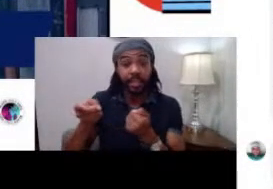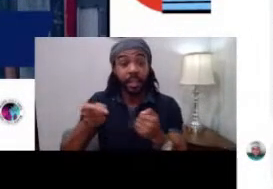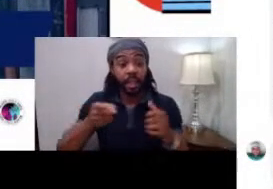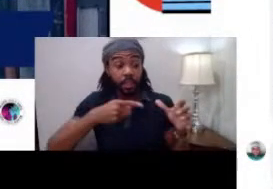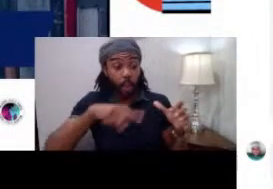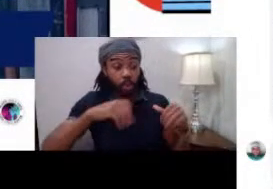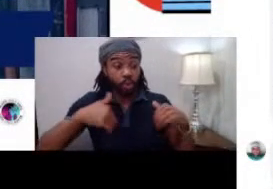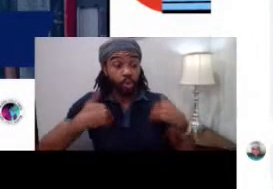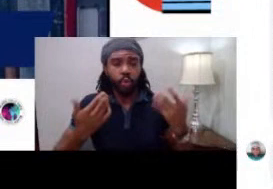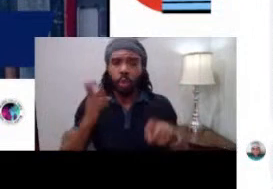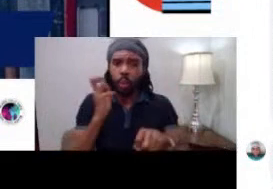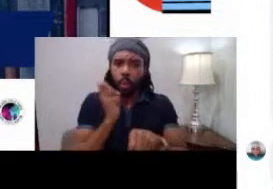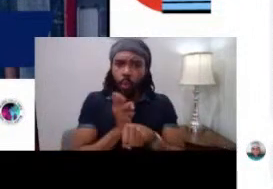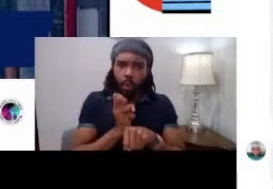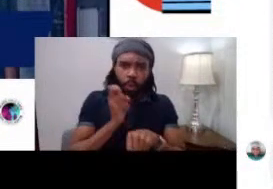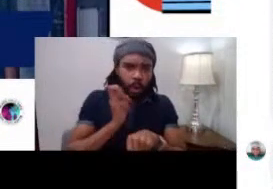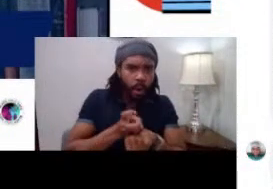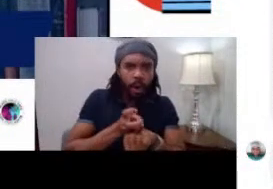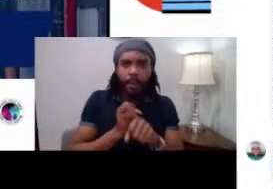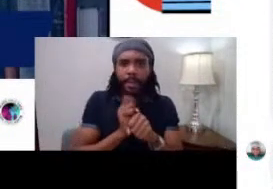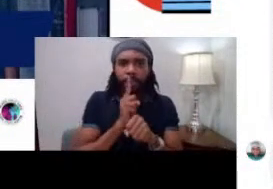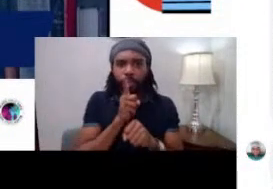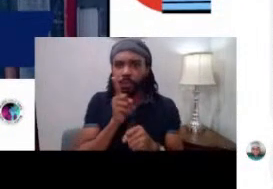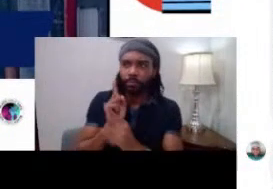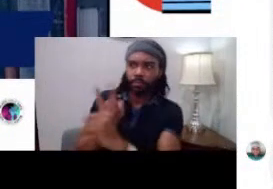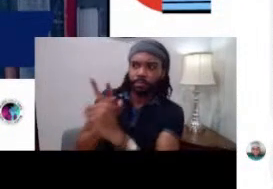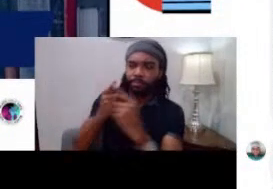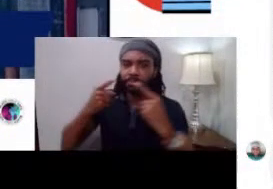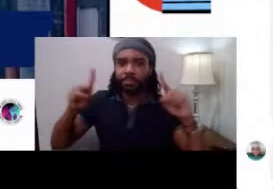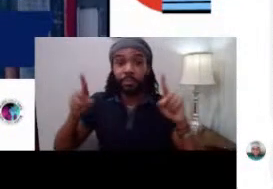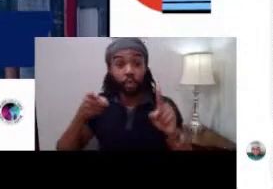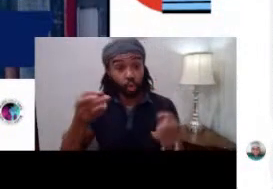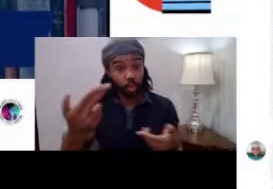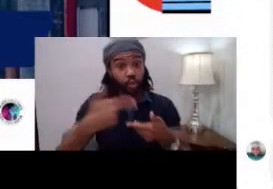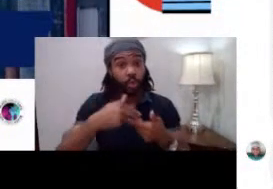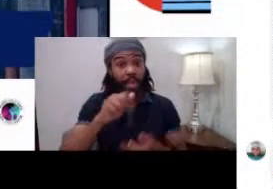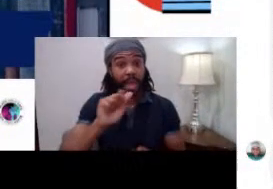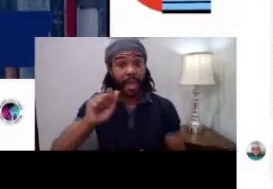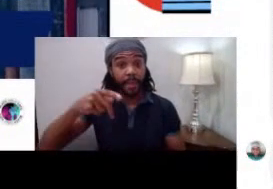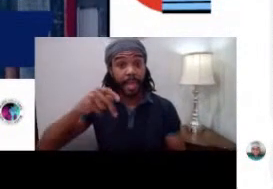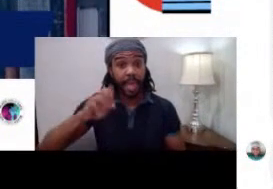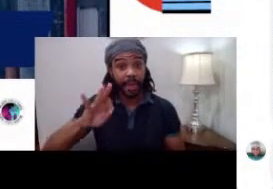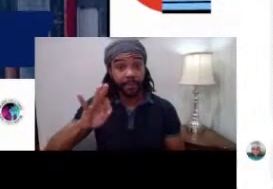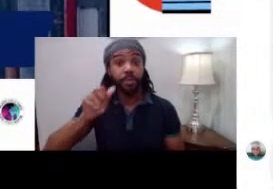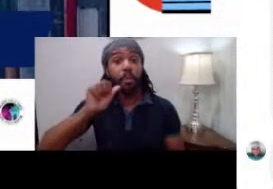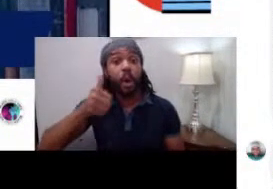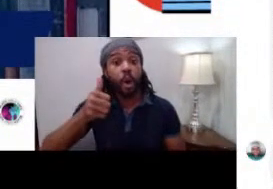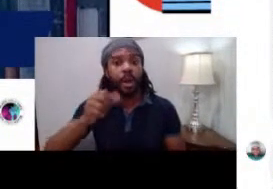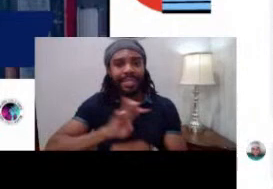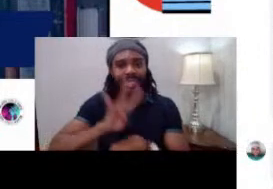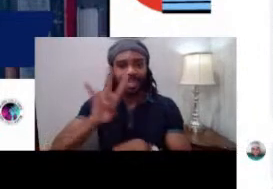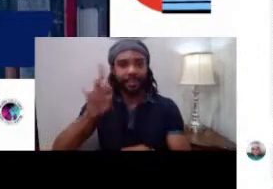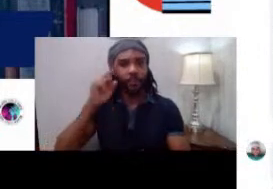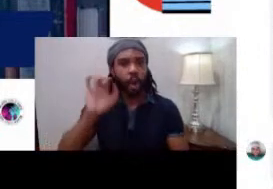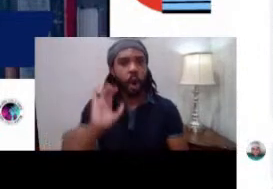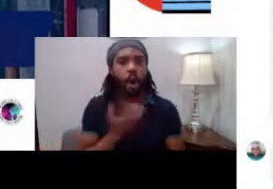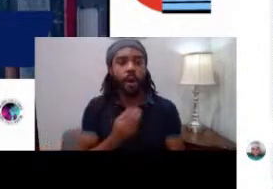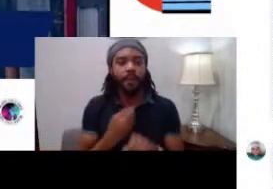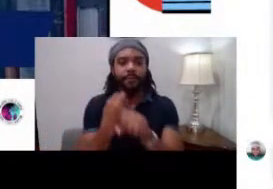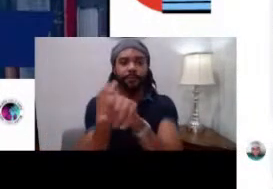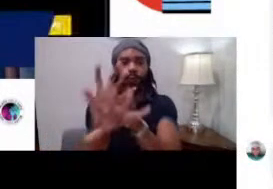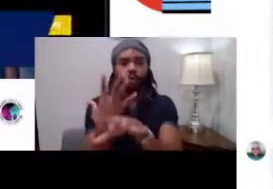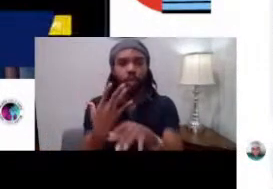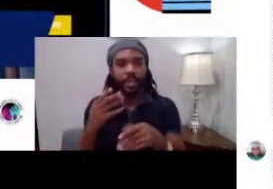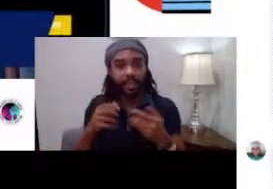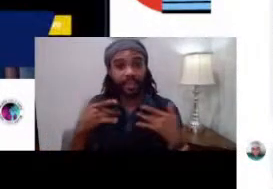many initiatives. You can join AAPF tomorrow at 7 Eastern for our virtual event, Books Unbanned, From Freedom